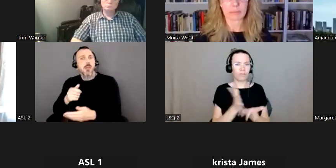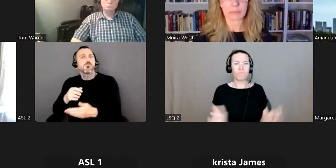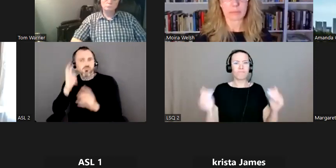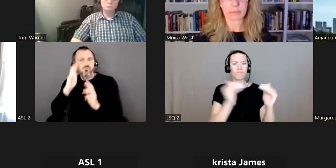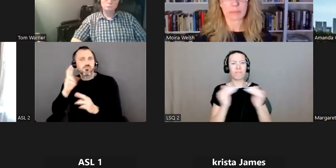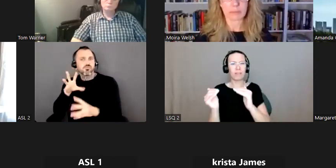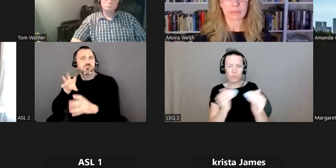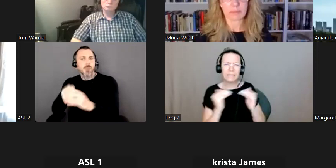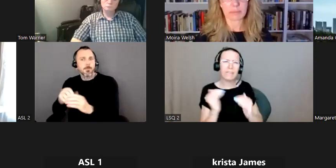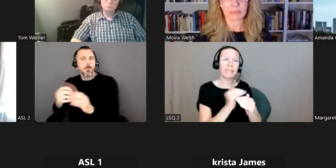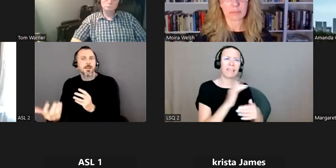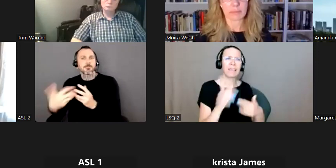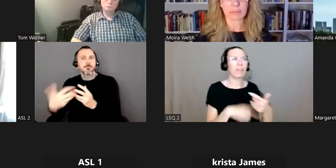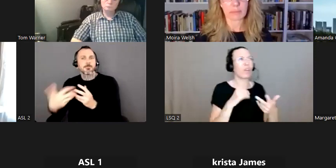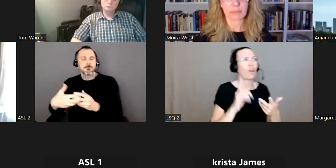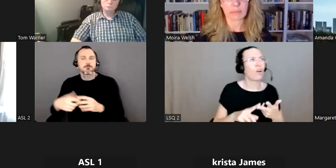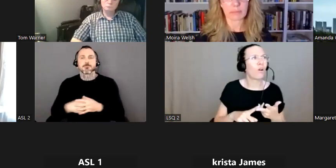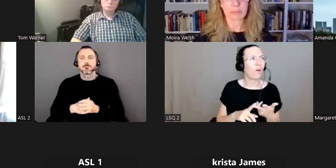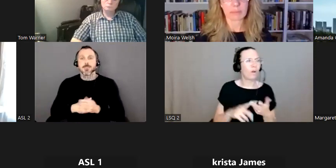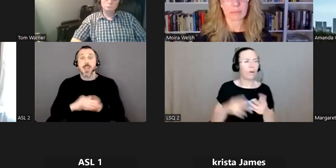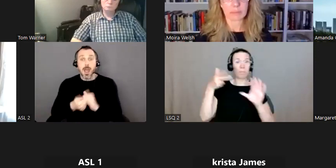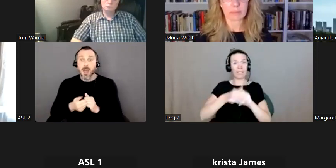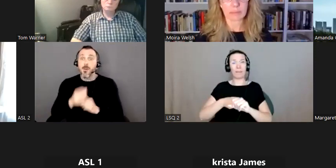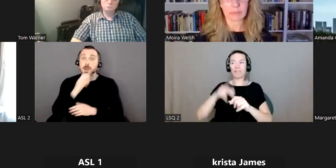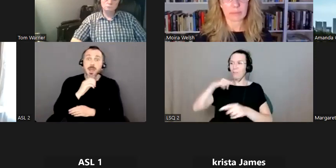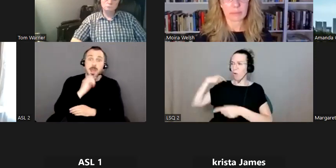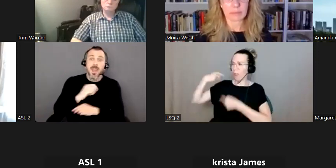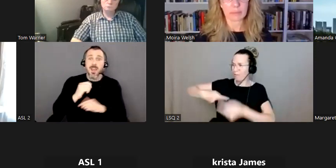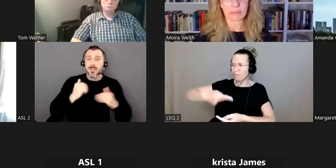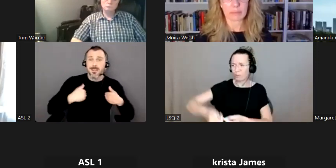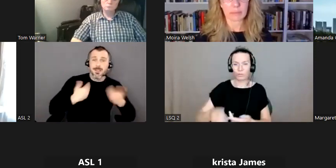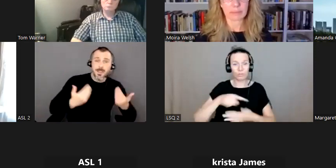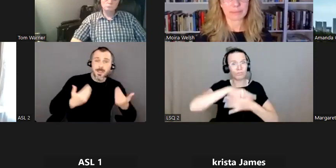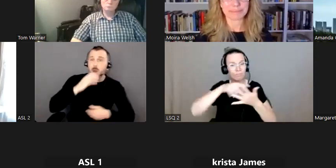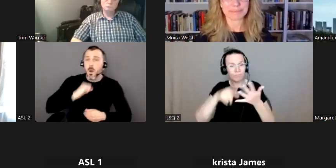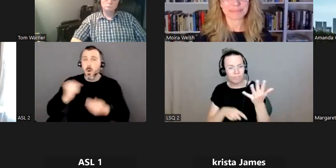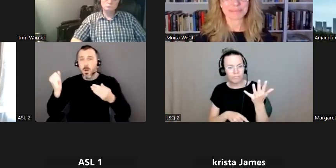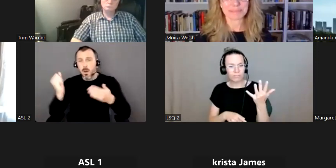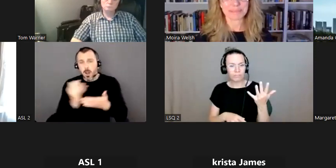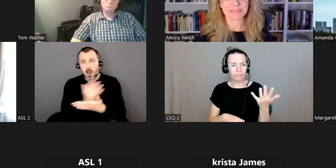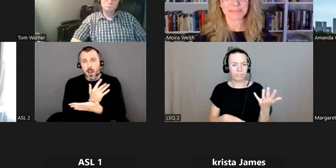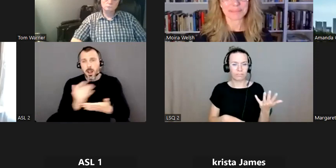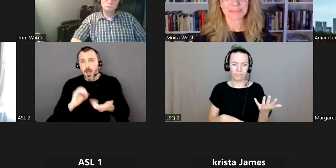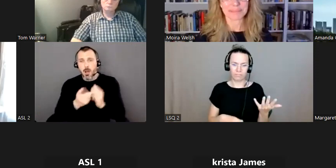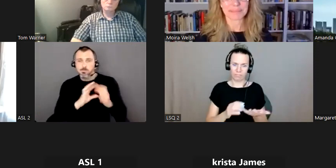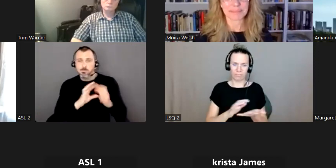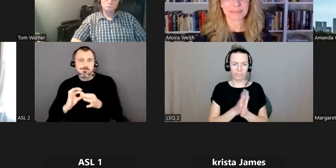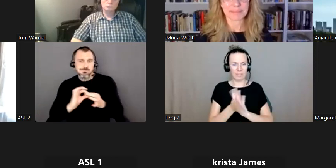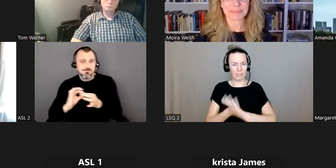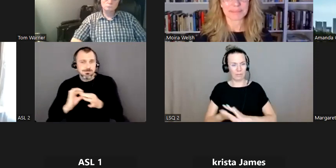intergenerational engagement. So these are the things that are really kind of my passion right now, and happy to talk more about